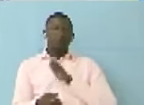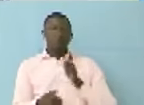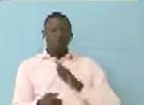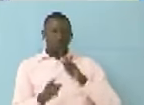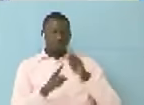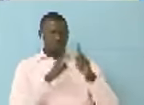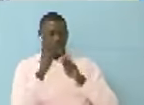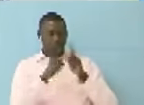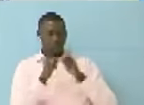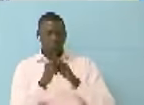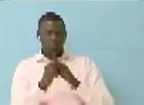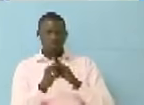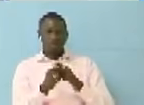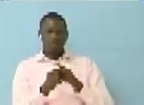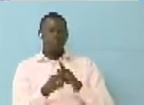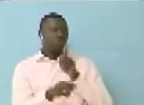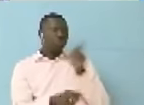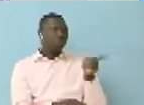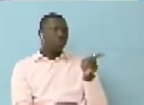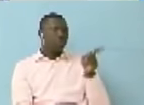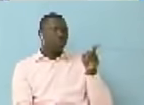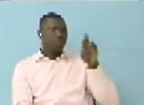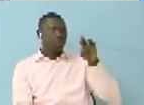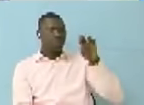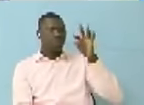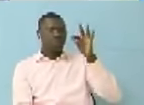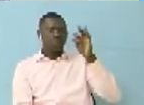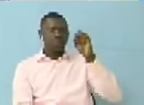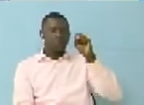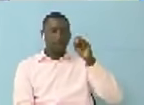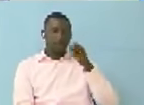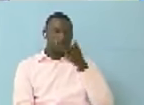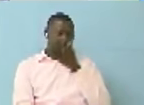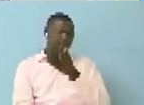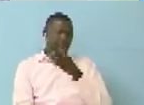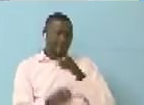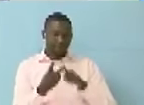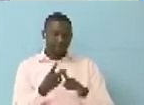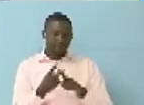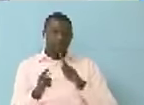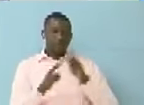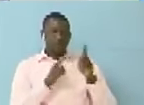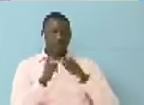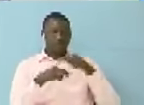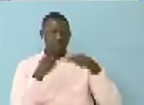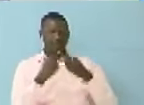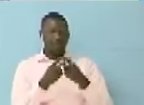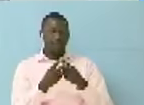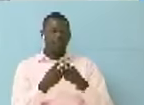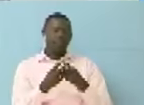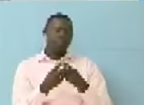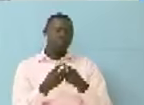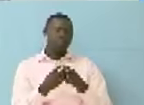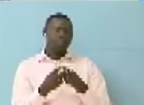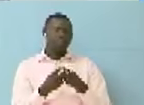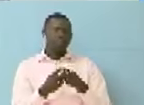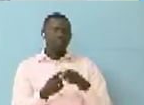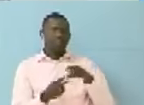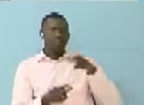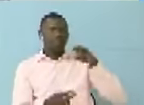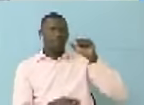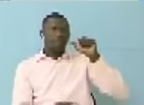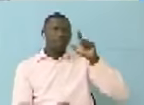the presence of GRTS. Na GRTS la madu fajele. We have discussed the presence of